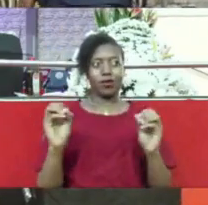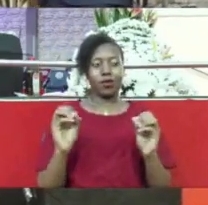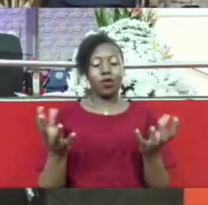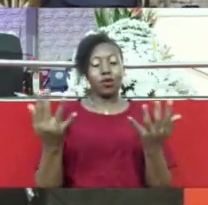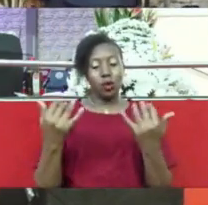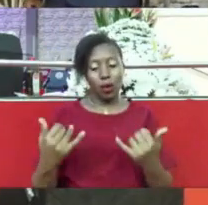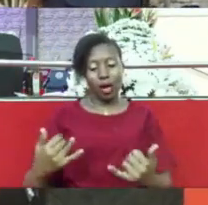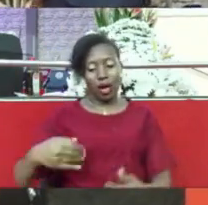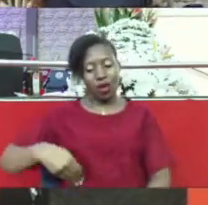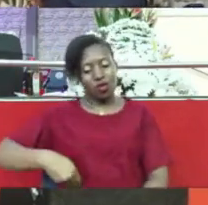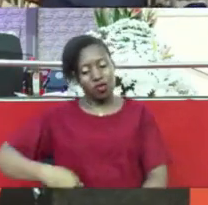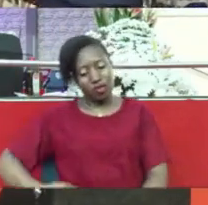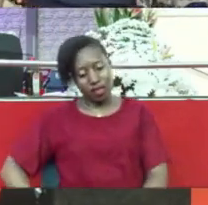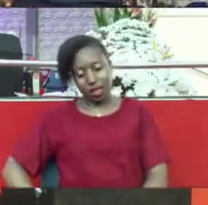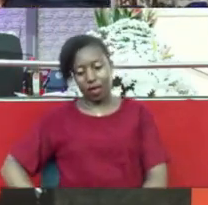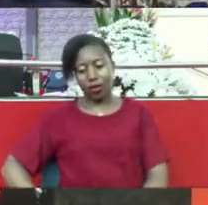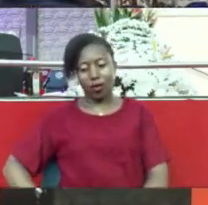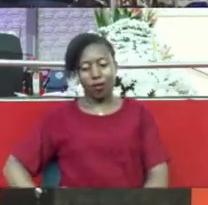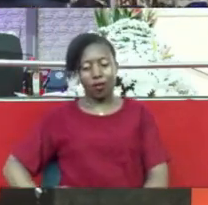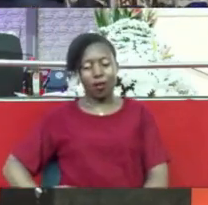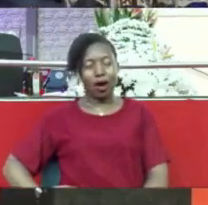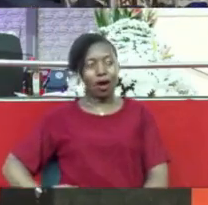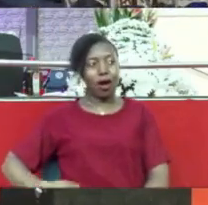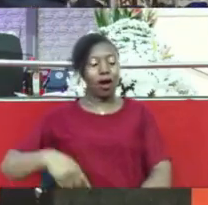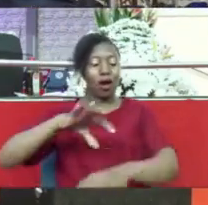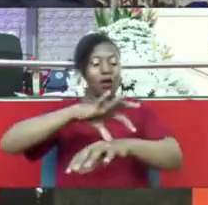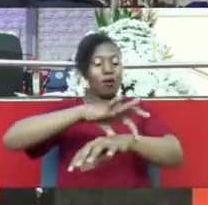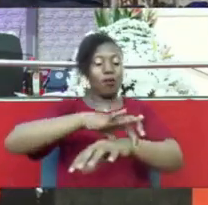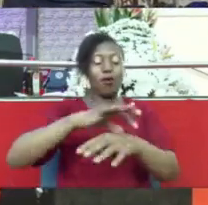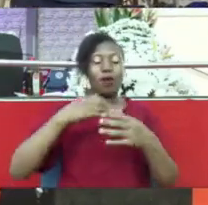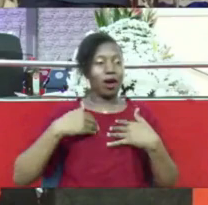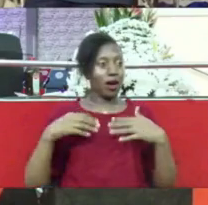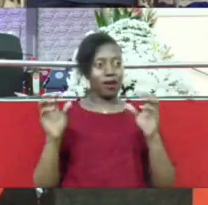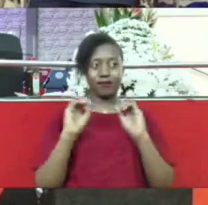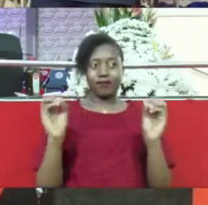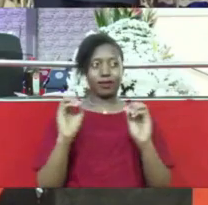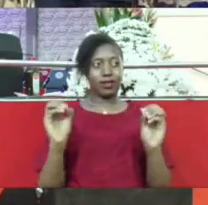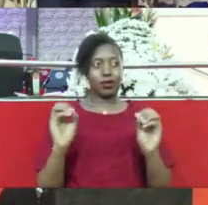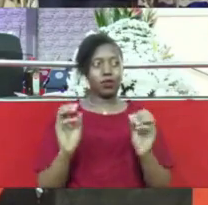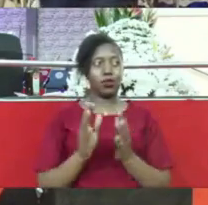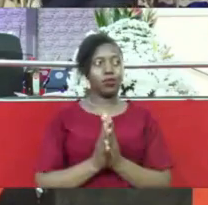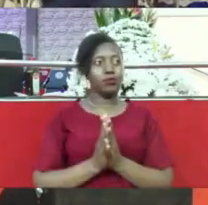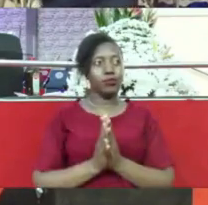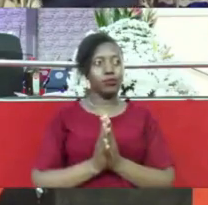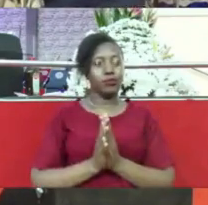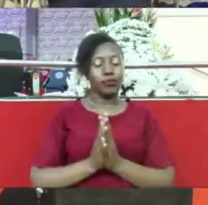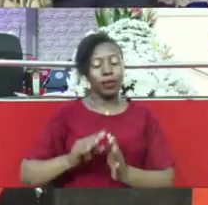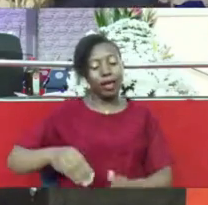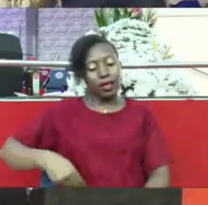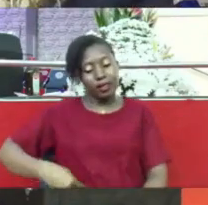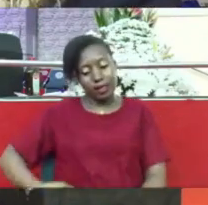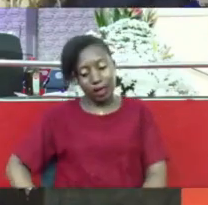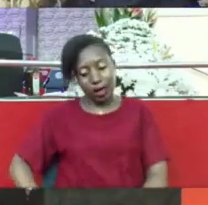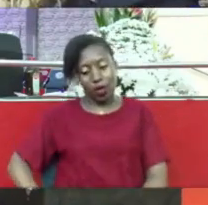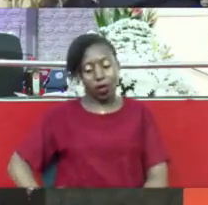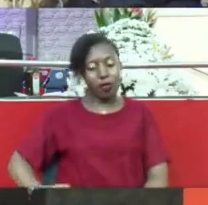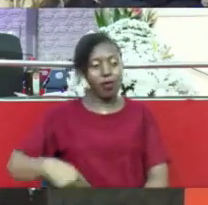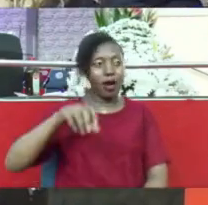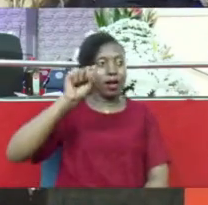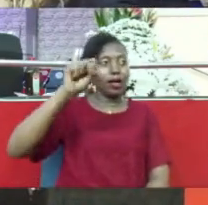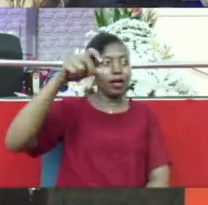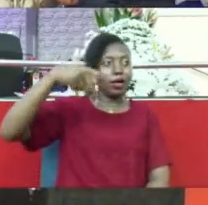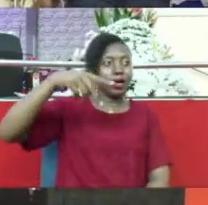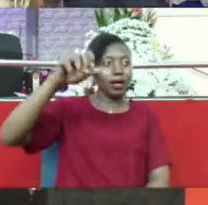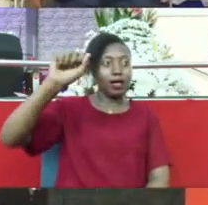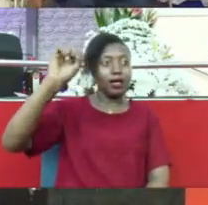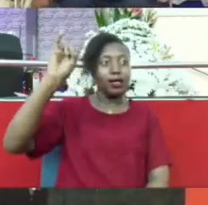Jacob did not have a backbone. Na pia Yakobo hakuwa na uti wa mgongo. Jacob did not have a spine. Yeye hakuwa